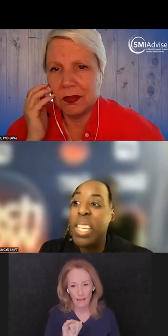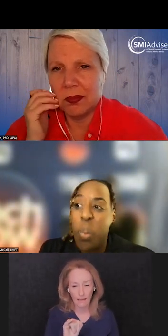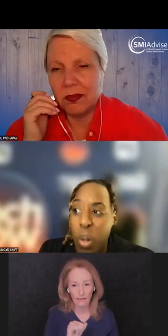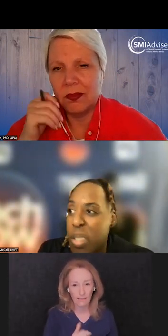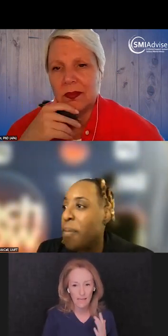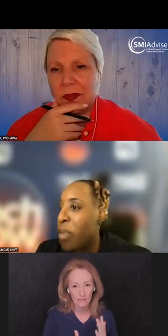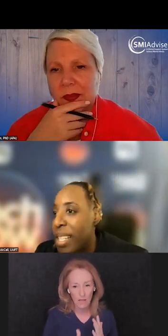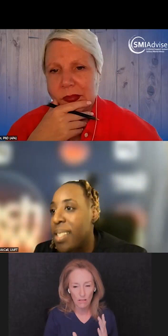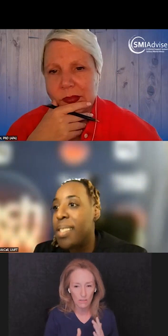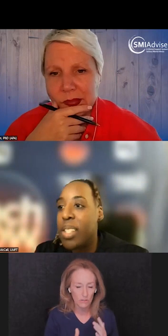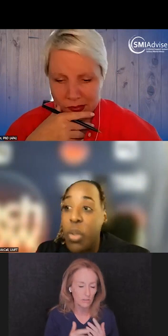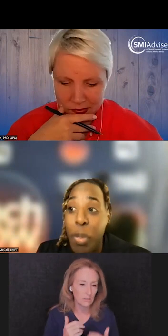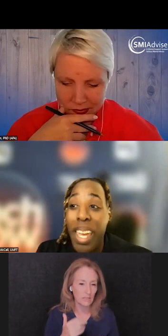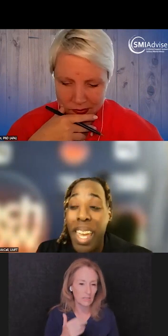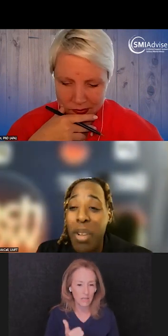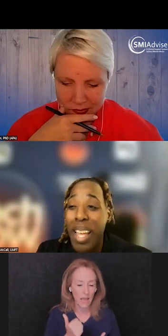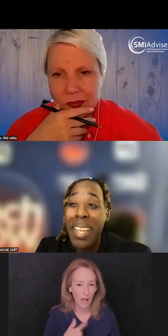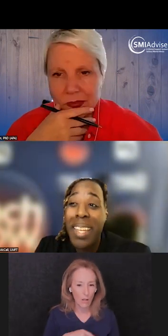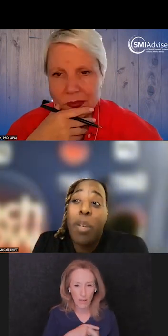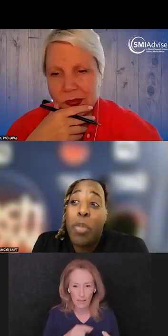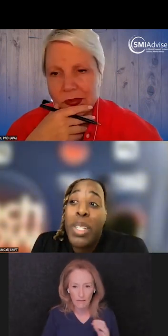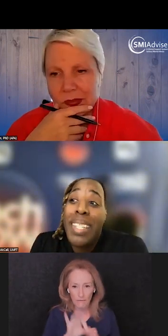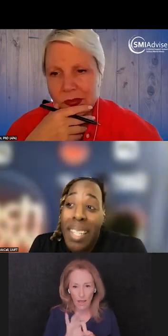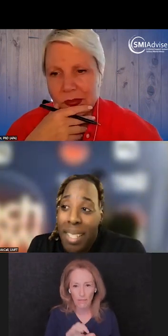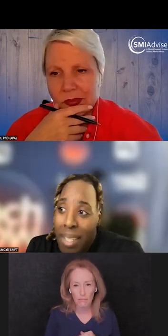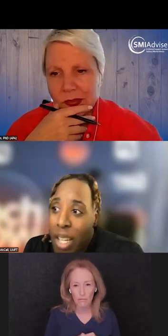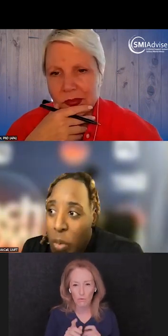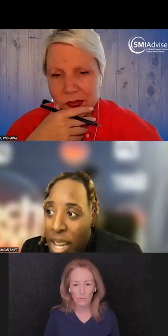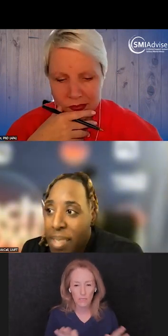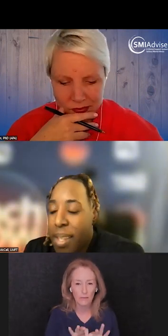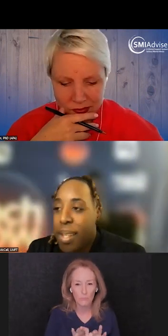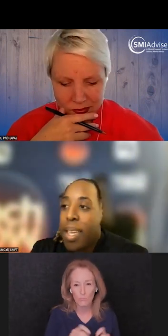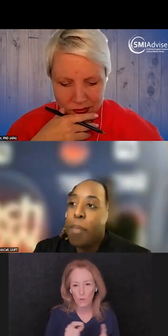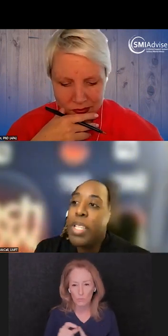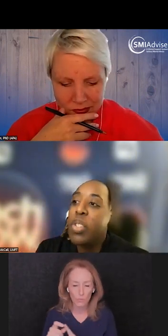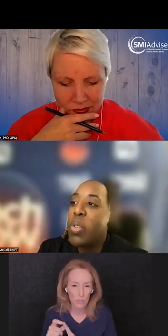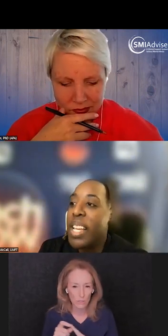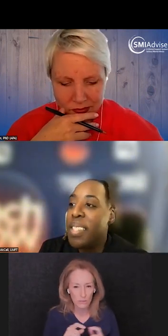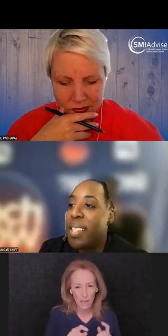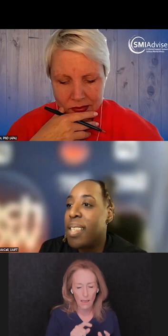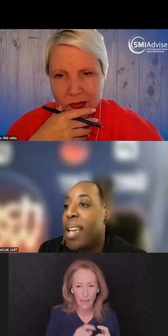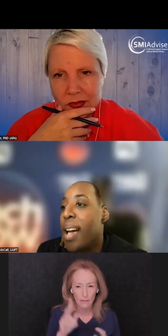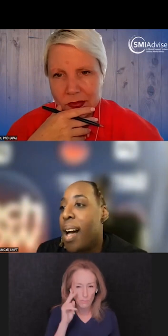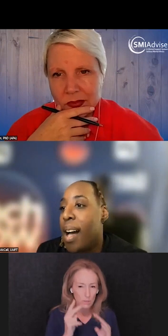these keywords and phrases and user behavior that can help us predict unrest and potential crises.